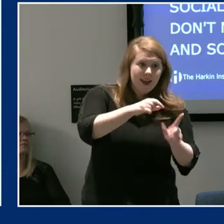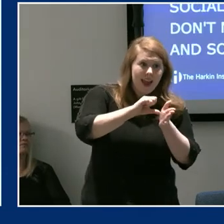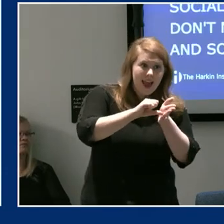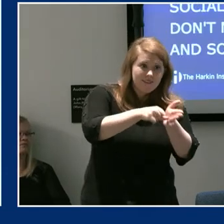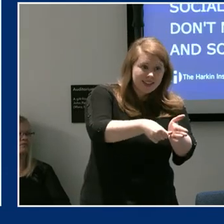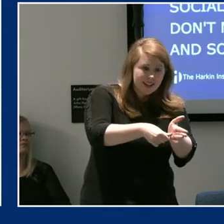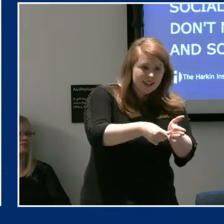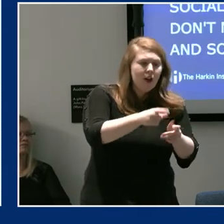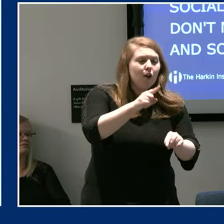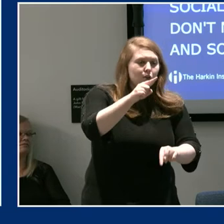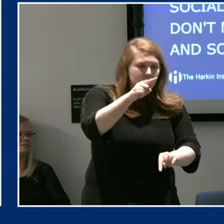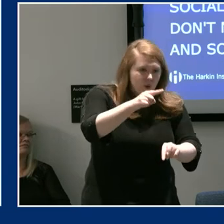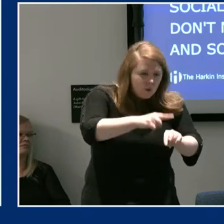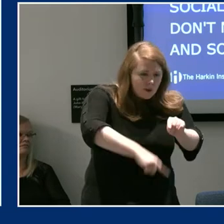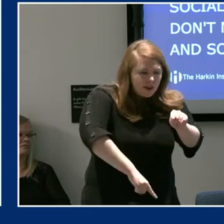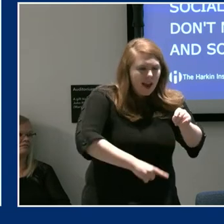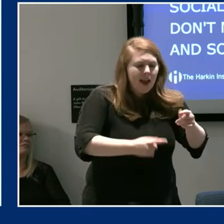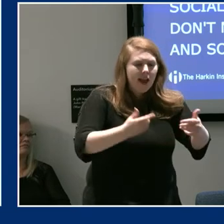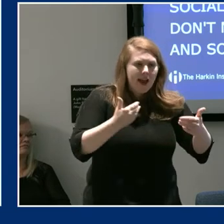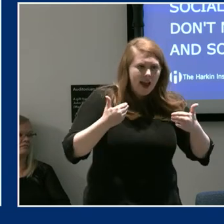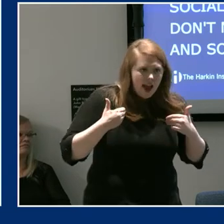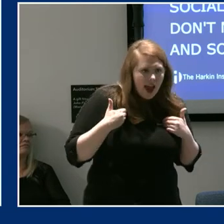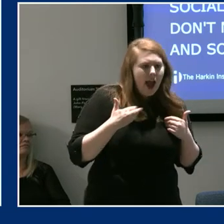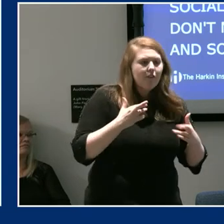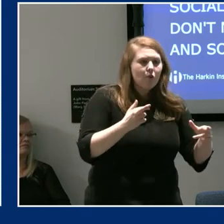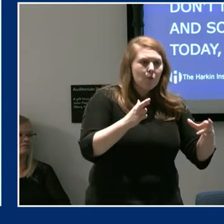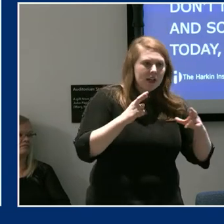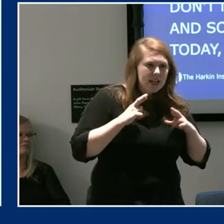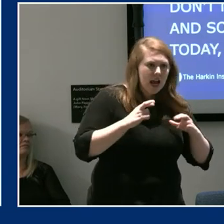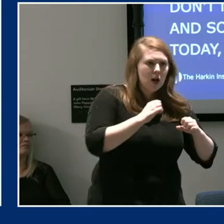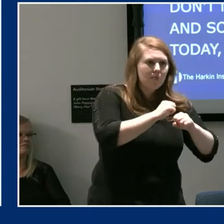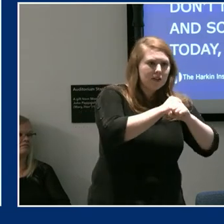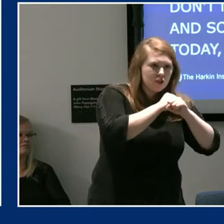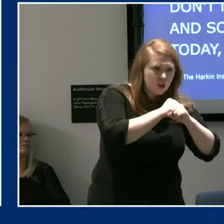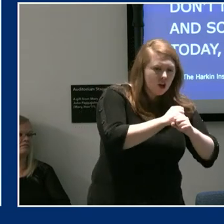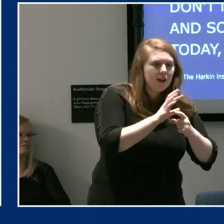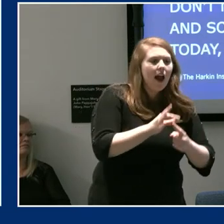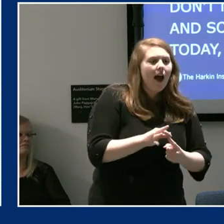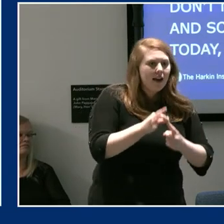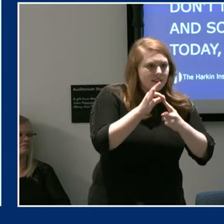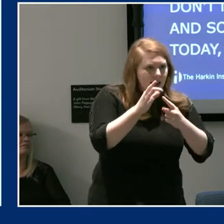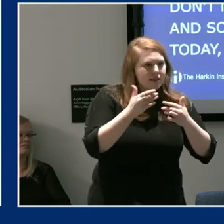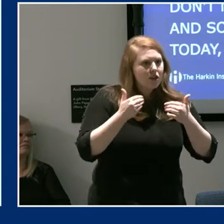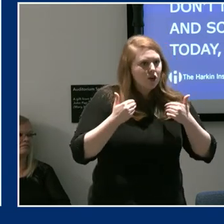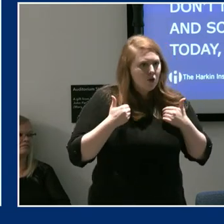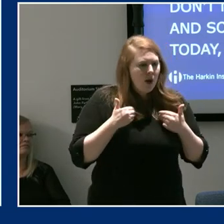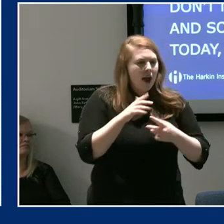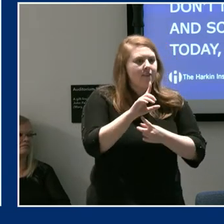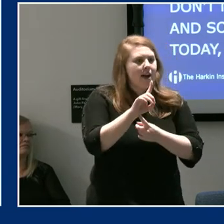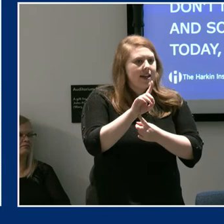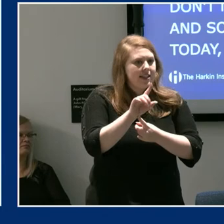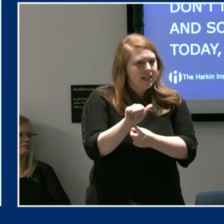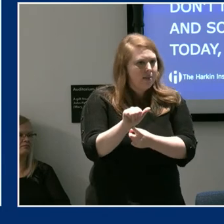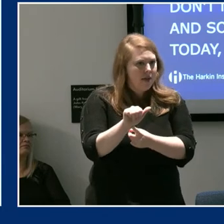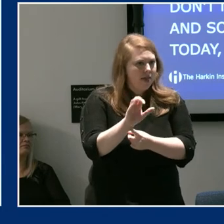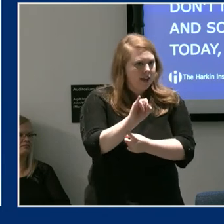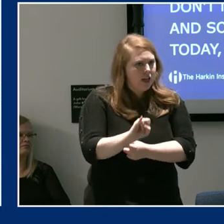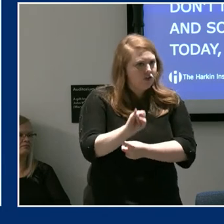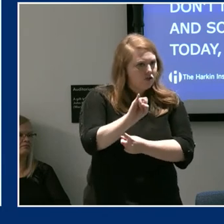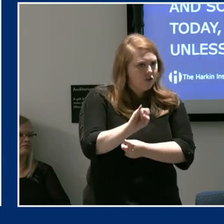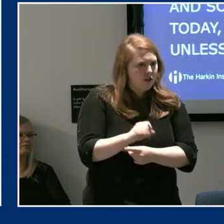you cannot have retirement security unless you have Social Security disability